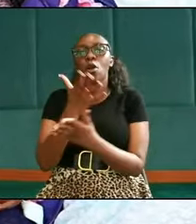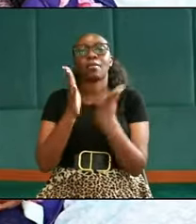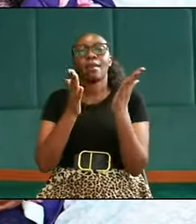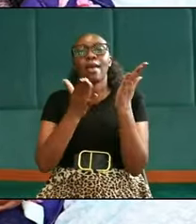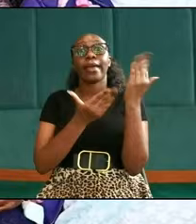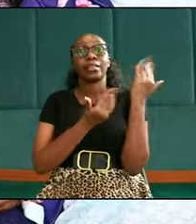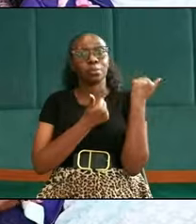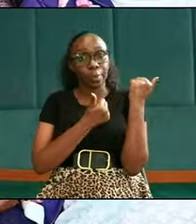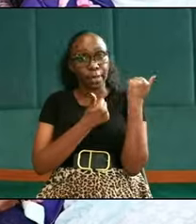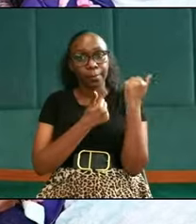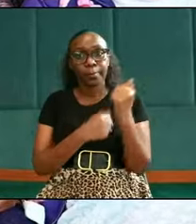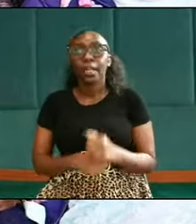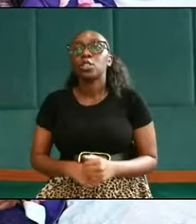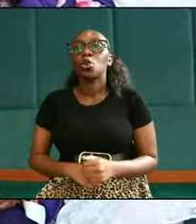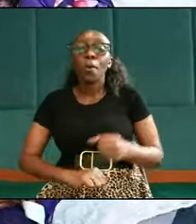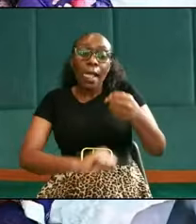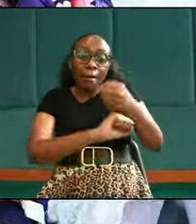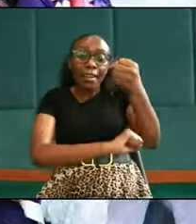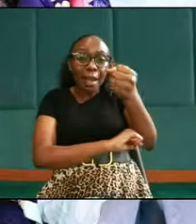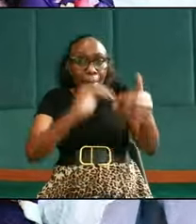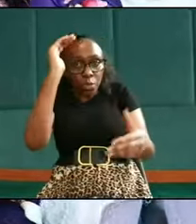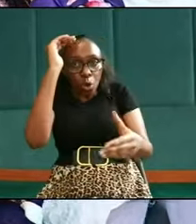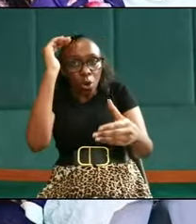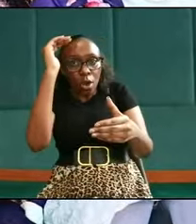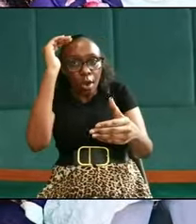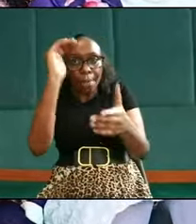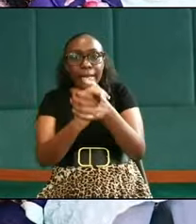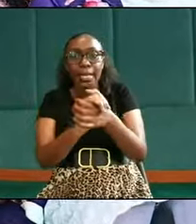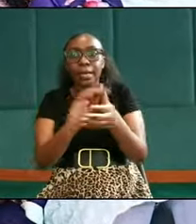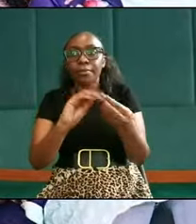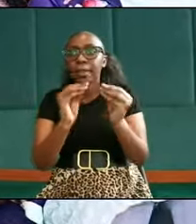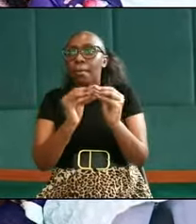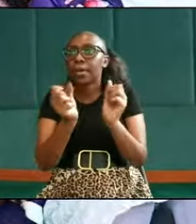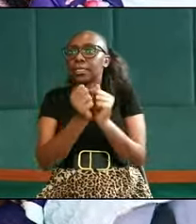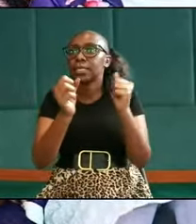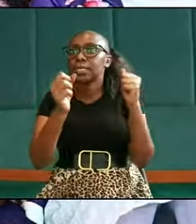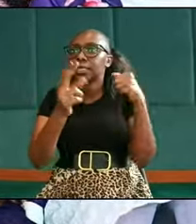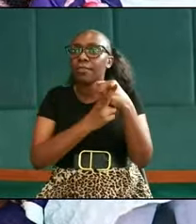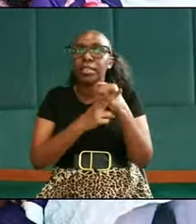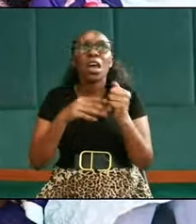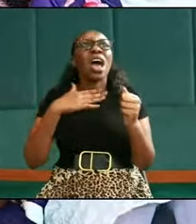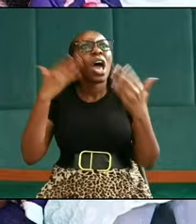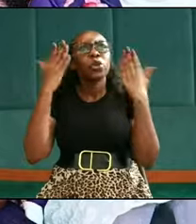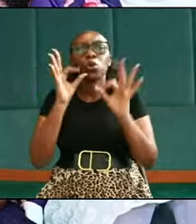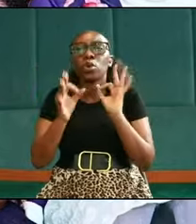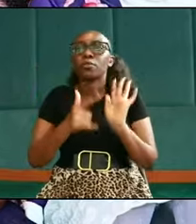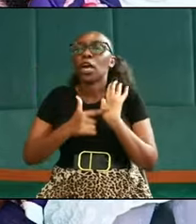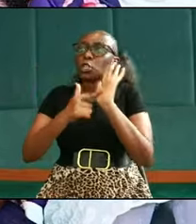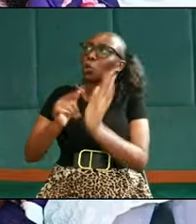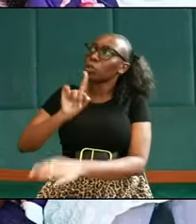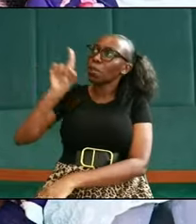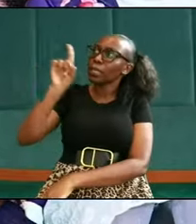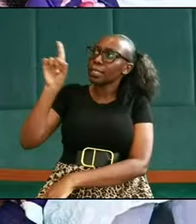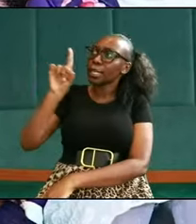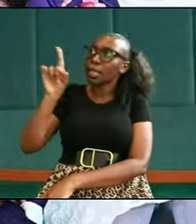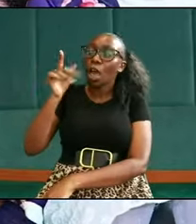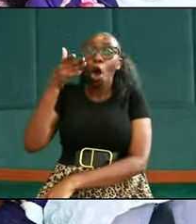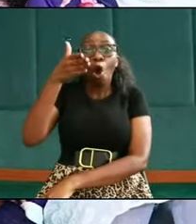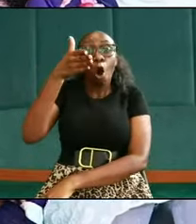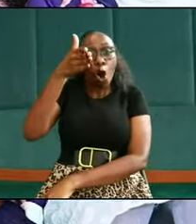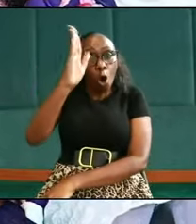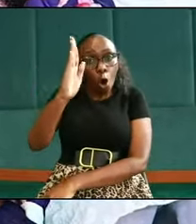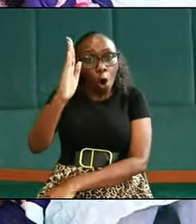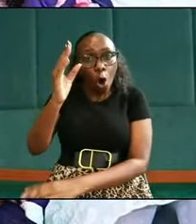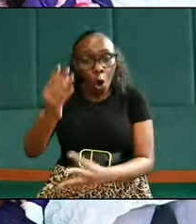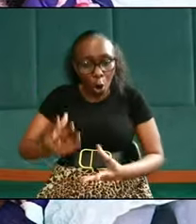Now, fundamental belief number 17, I don't know if you can project it up, but it says, God bestows